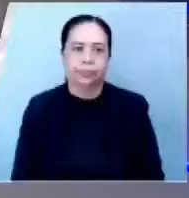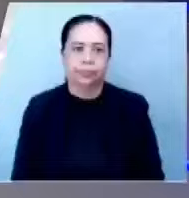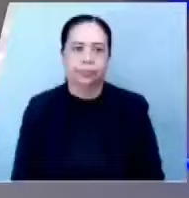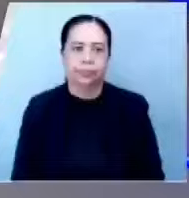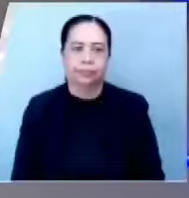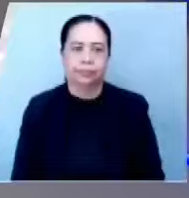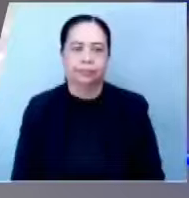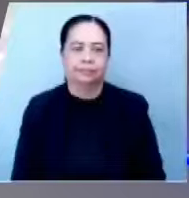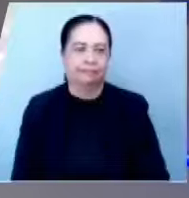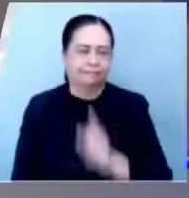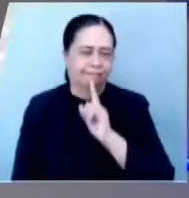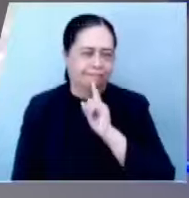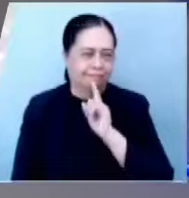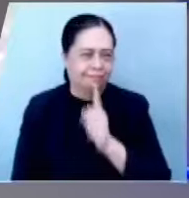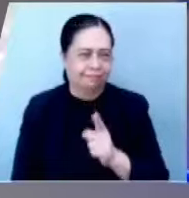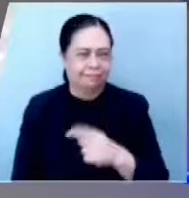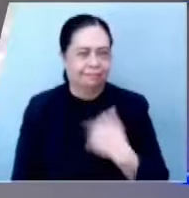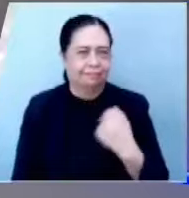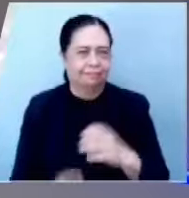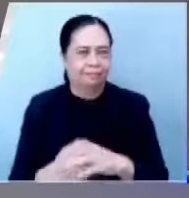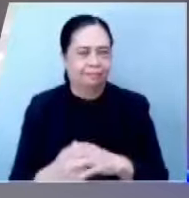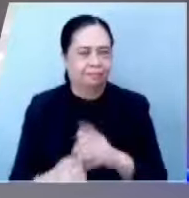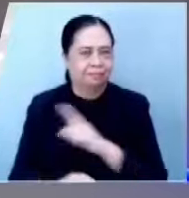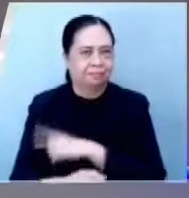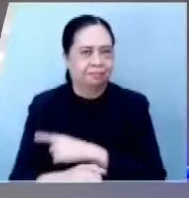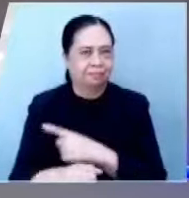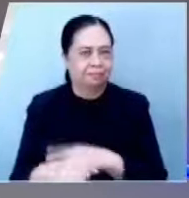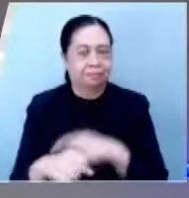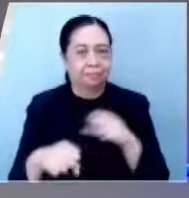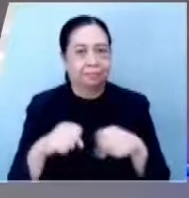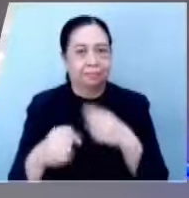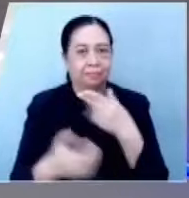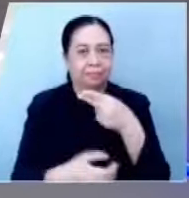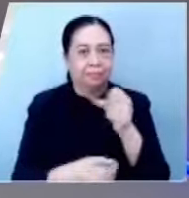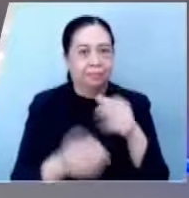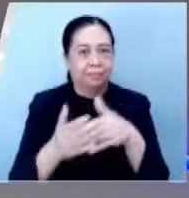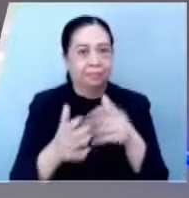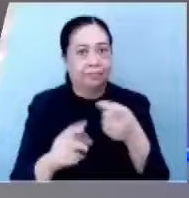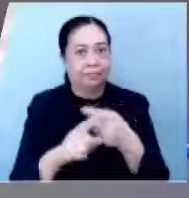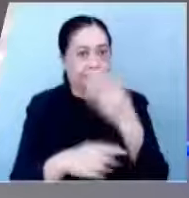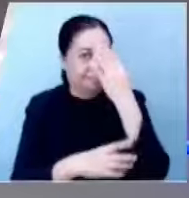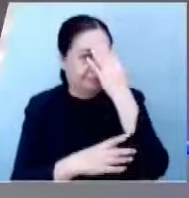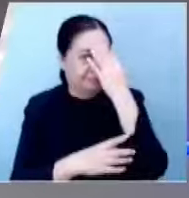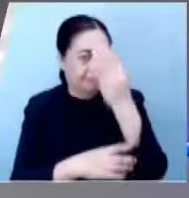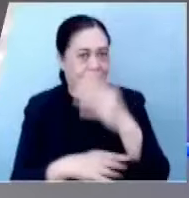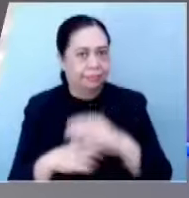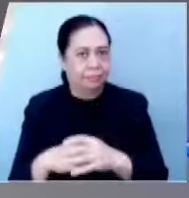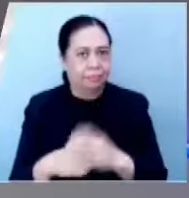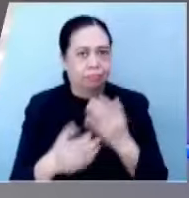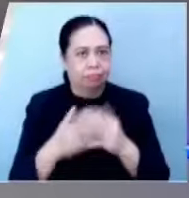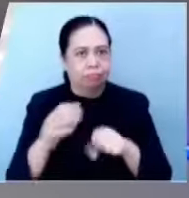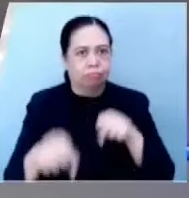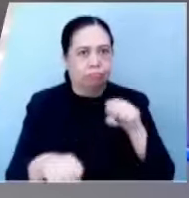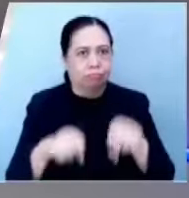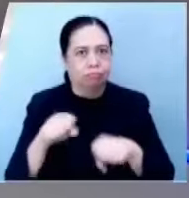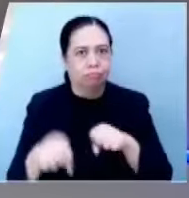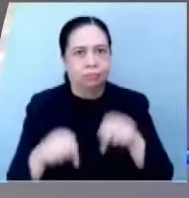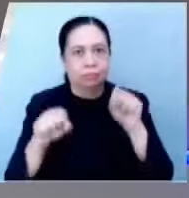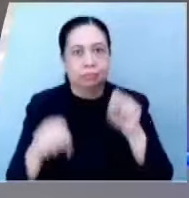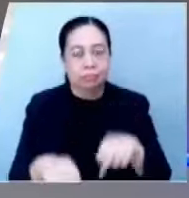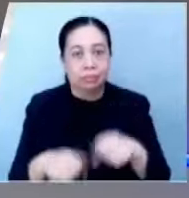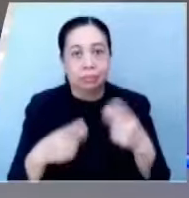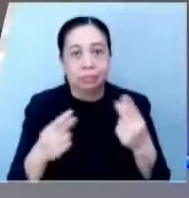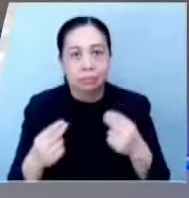talaga naman ang power bicycle ang na-develop ng ilang high school students from Bulacan. Ilang padyak lang kaya nang mag-produce ng